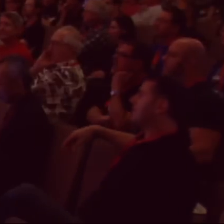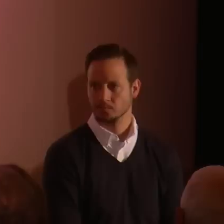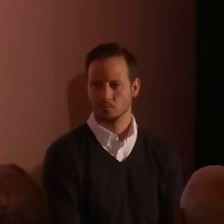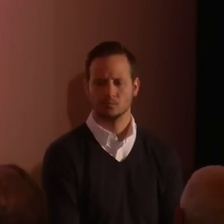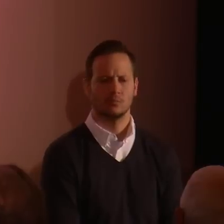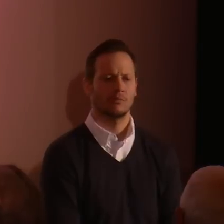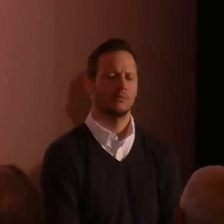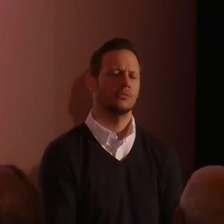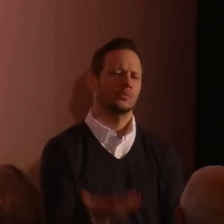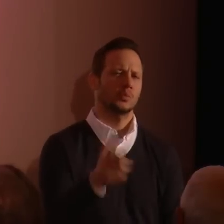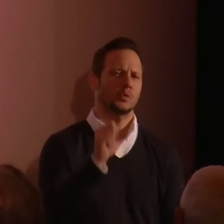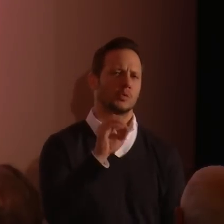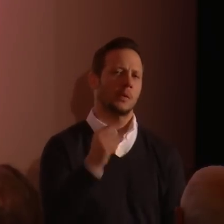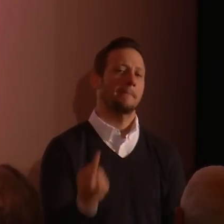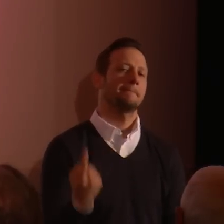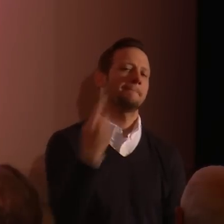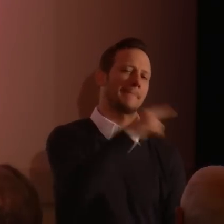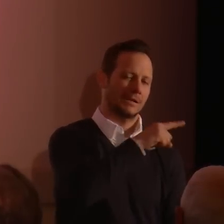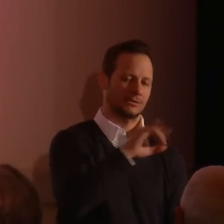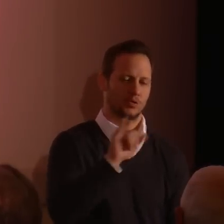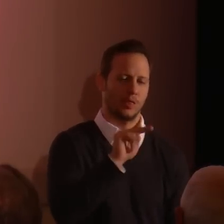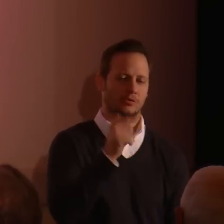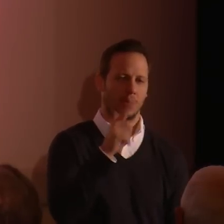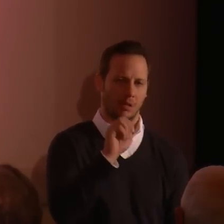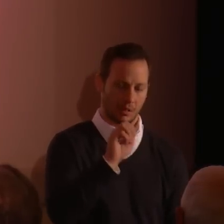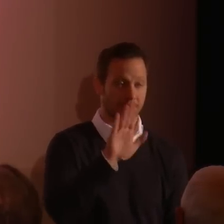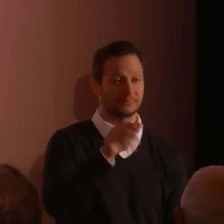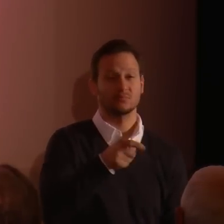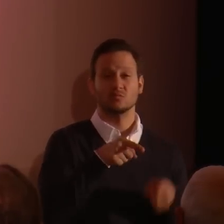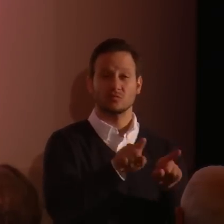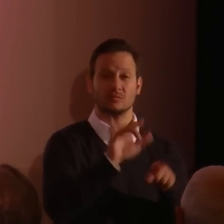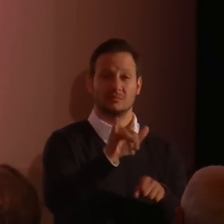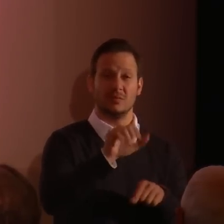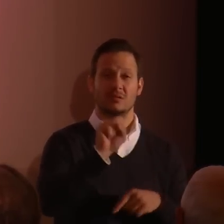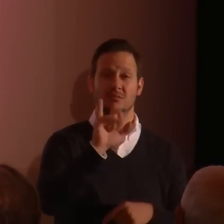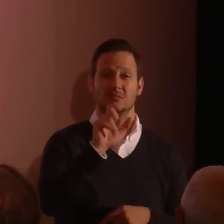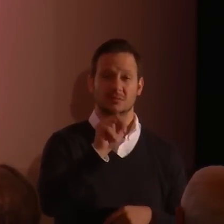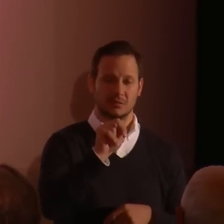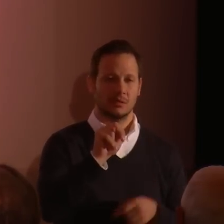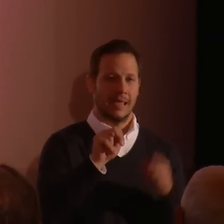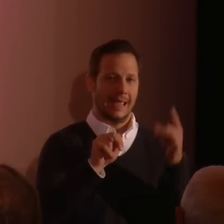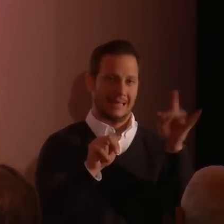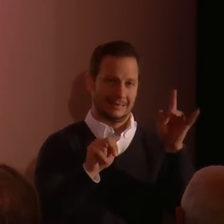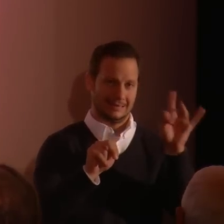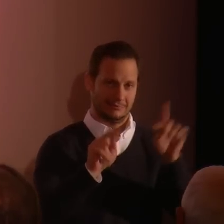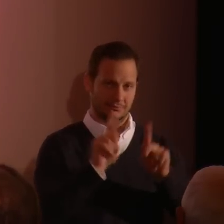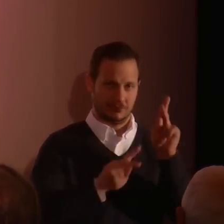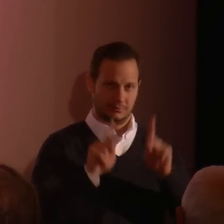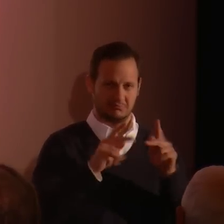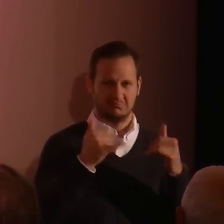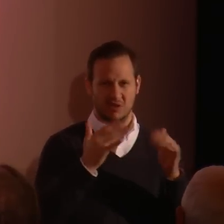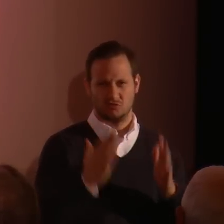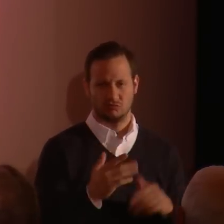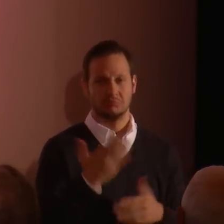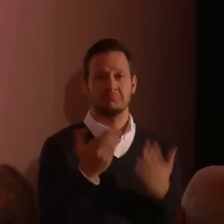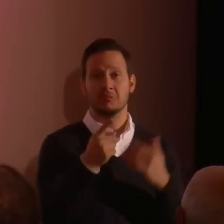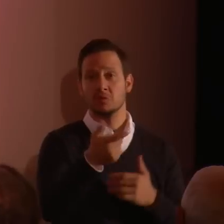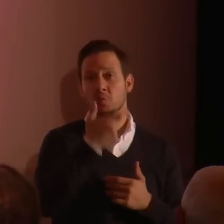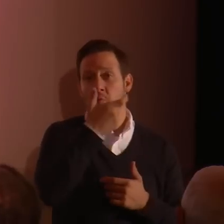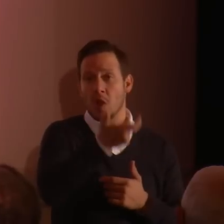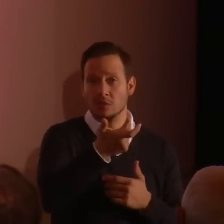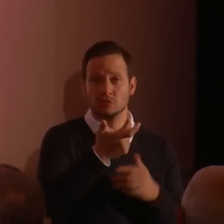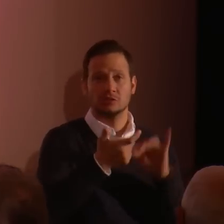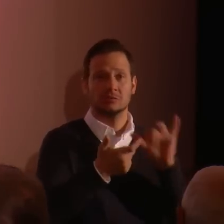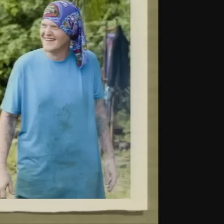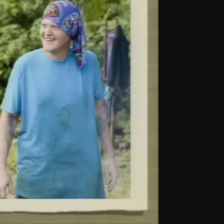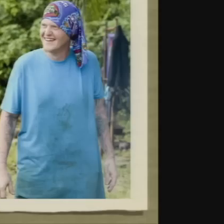So let's get back to the jungle. In my season of Survivor, there were 18 players. You might remember some of them if you watched. Whoops, I've got to go